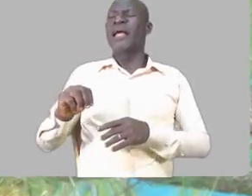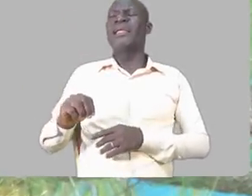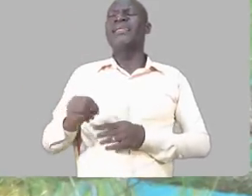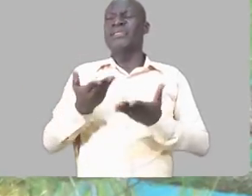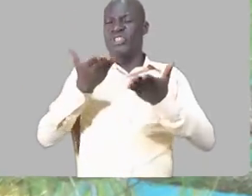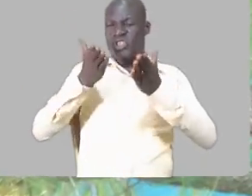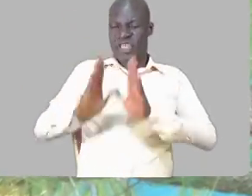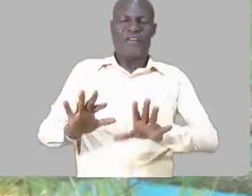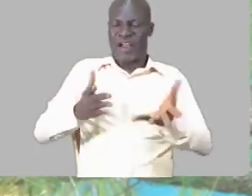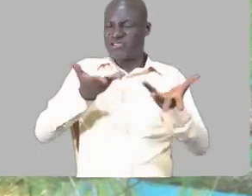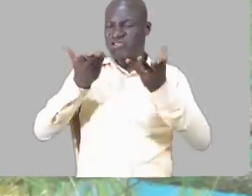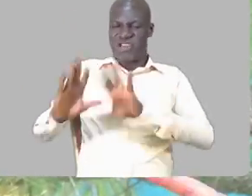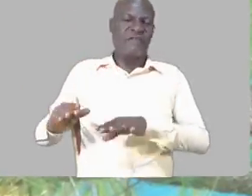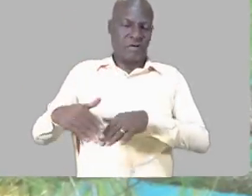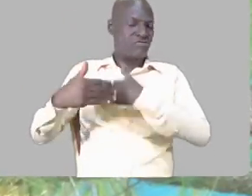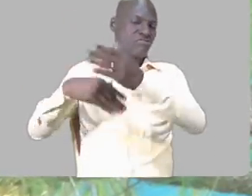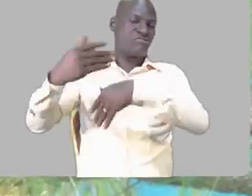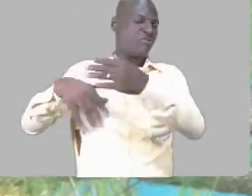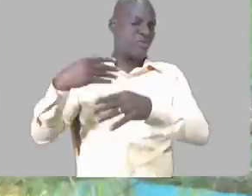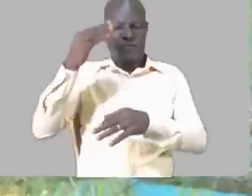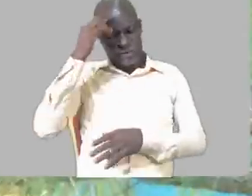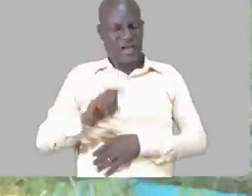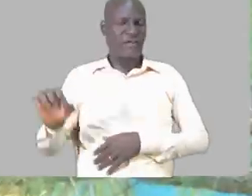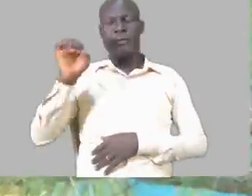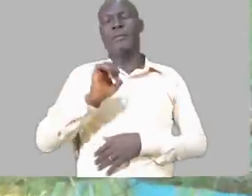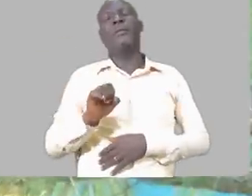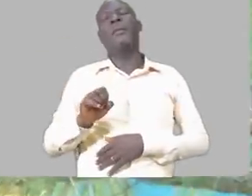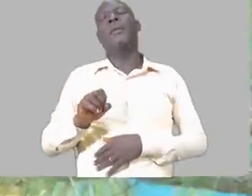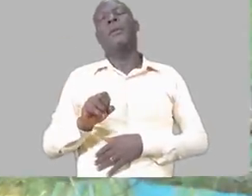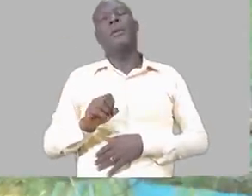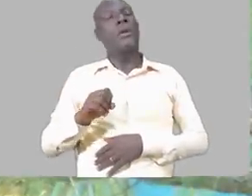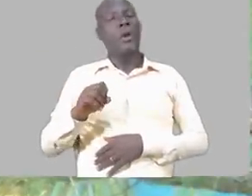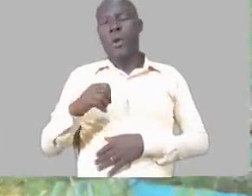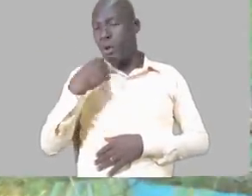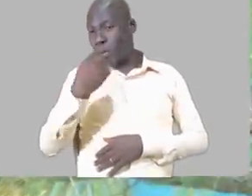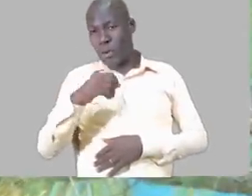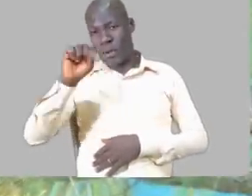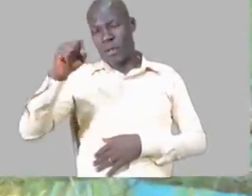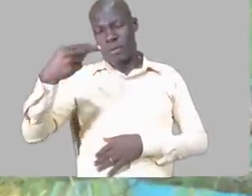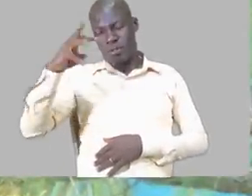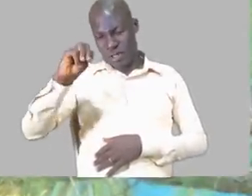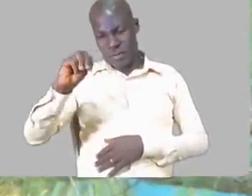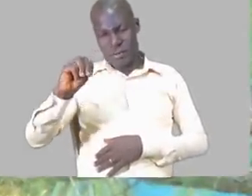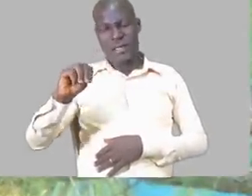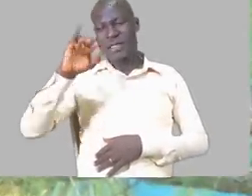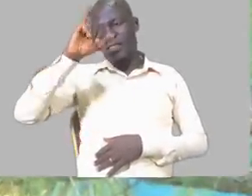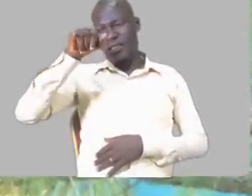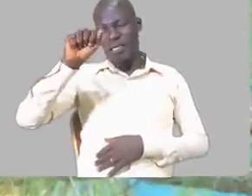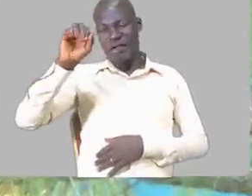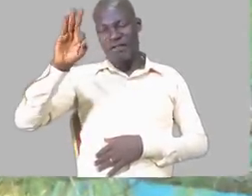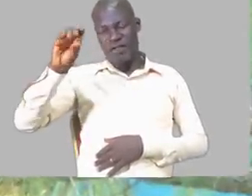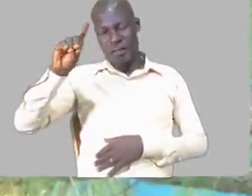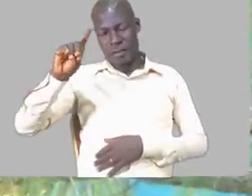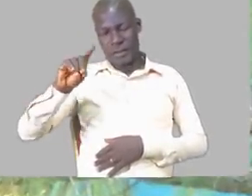Akwamu akwa enu obeye ediyama ninyanum. Ninyanum bay. Shem eni Jafet. Enu ane